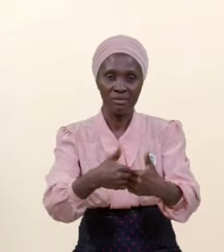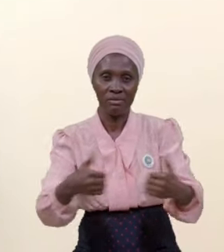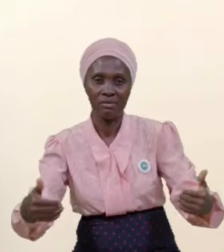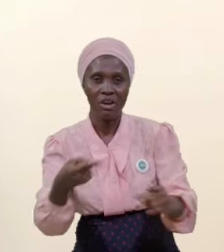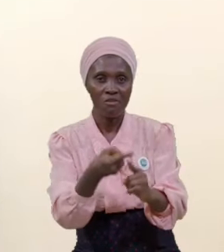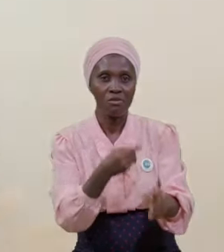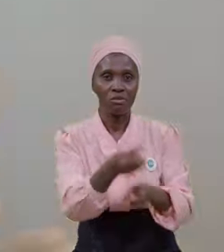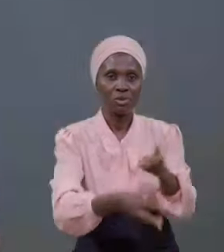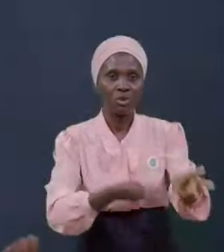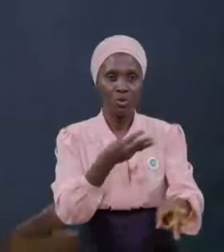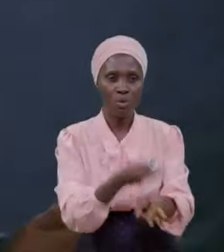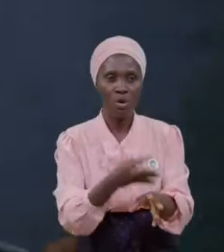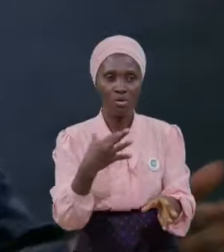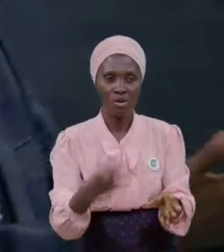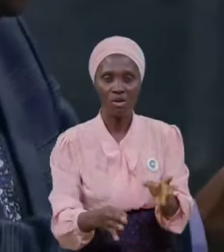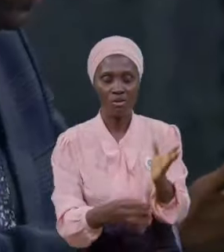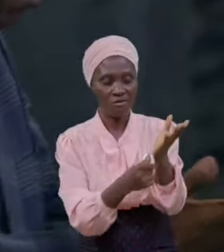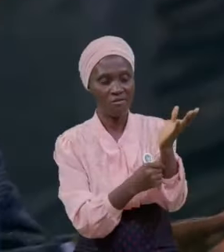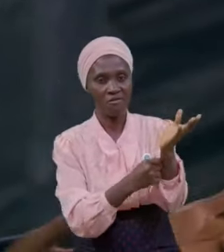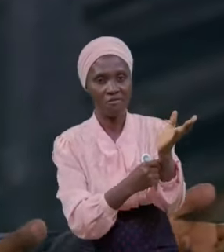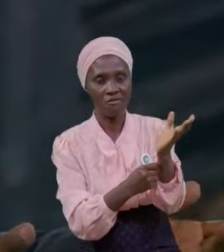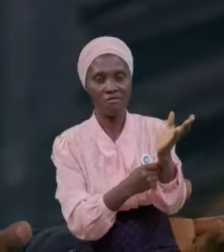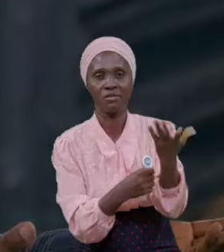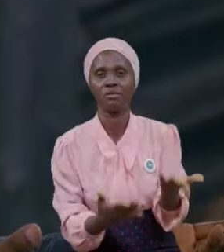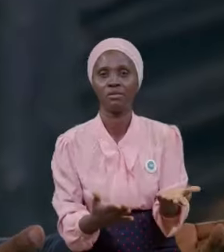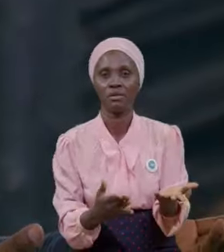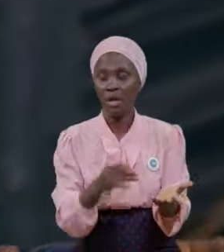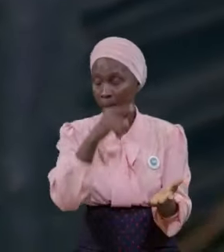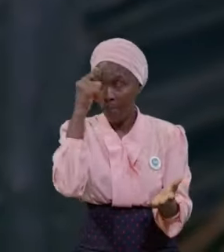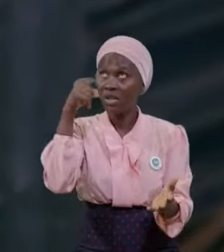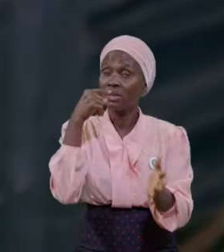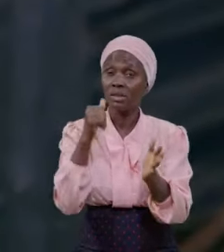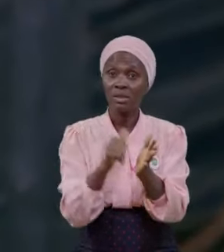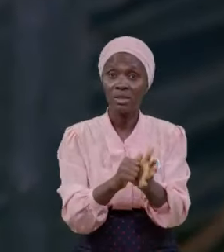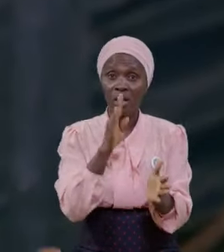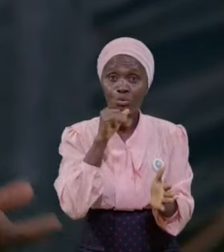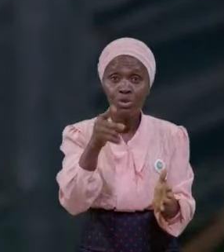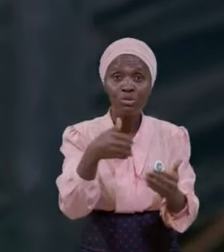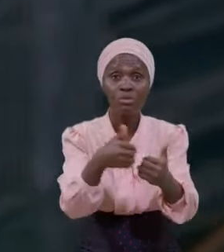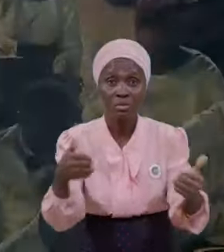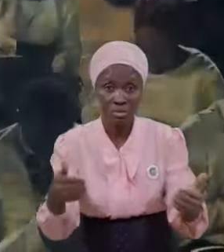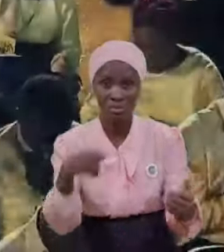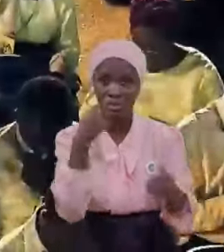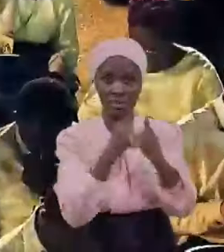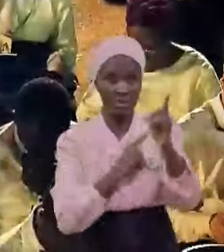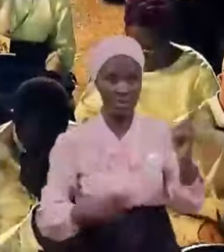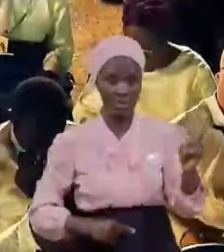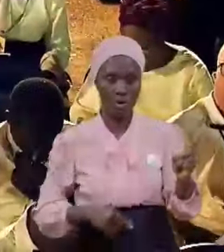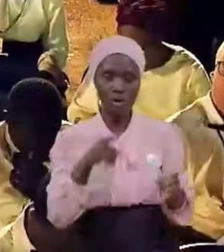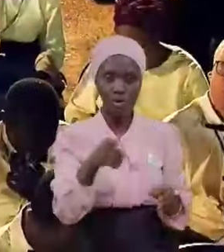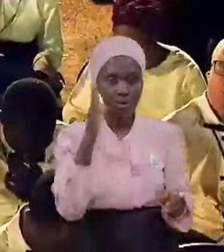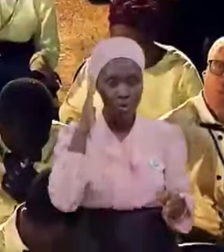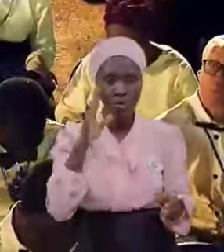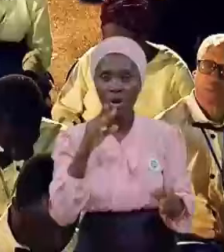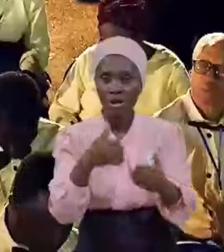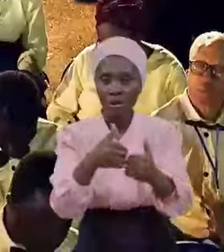ye separate, says the Lord. You separate yourself from all those sins of the world. It says here,